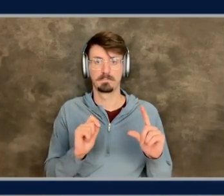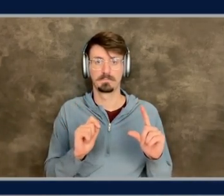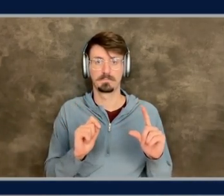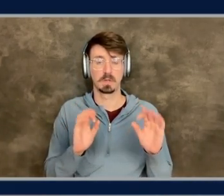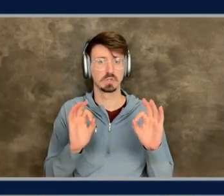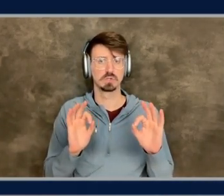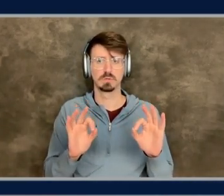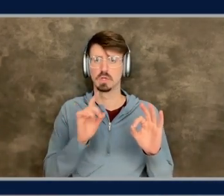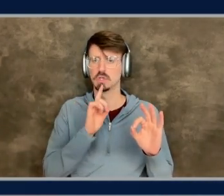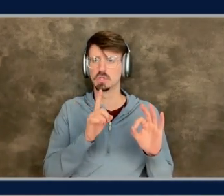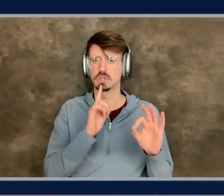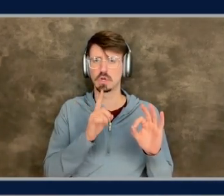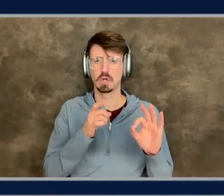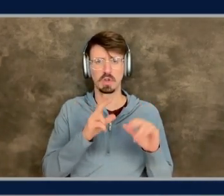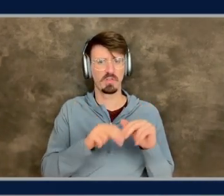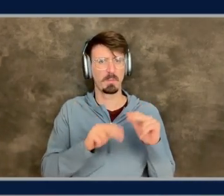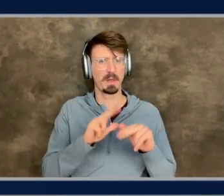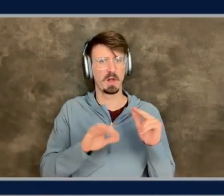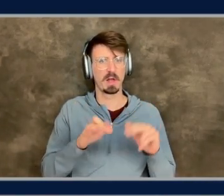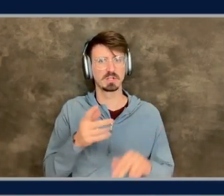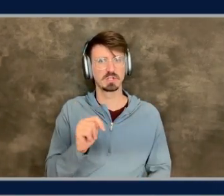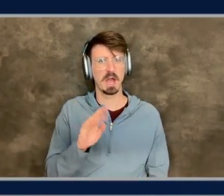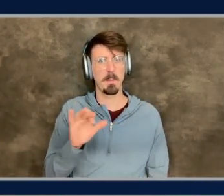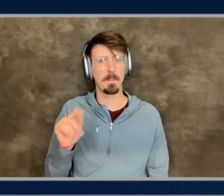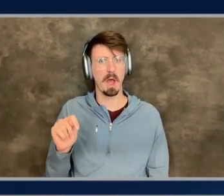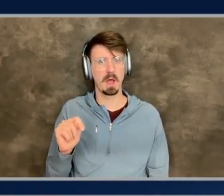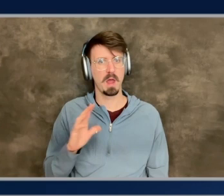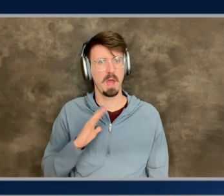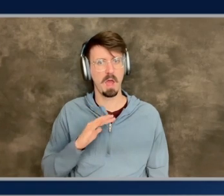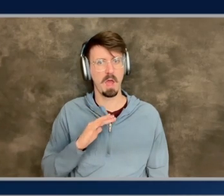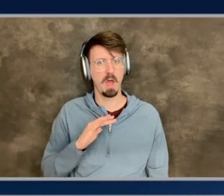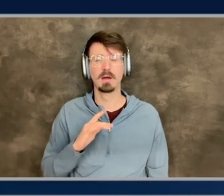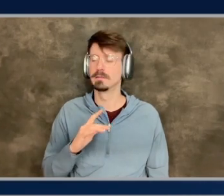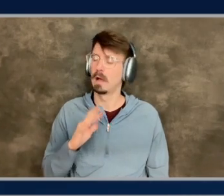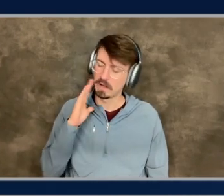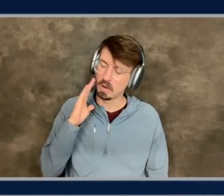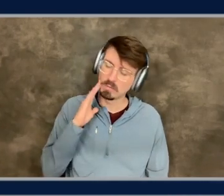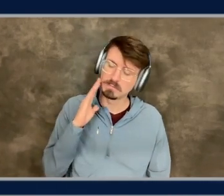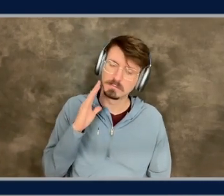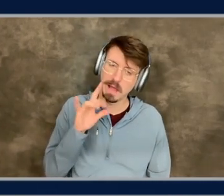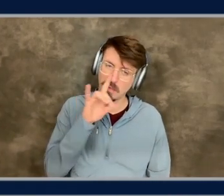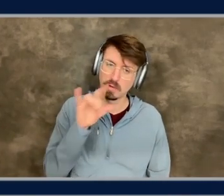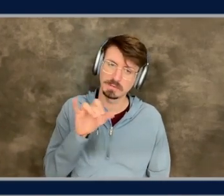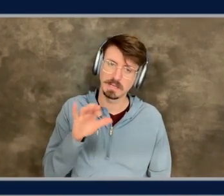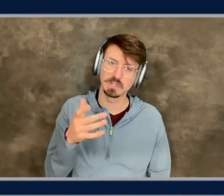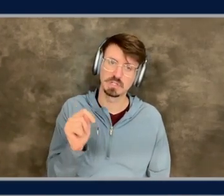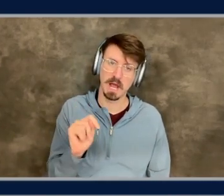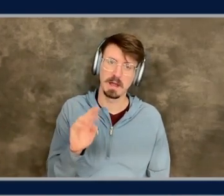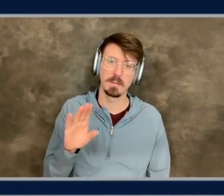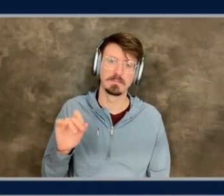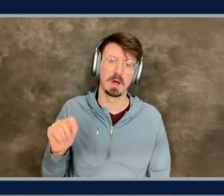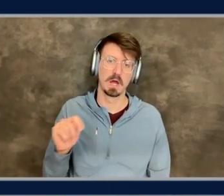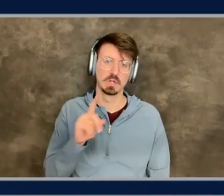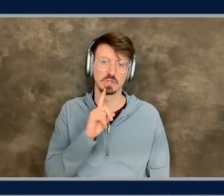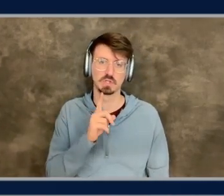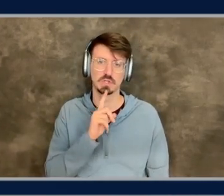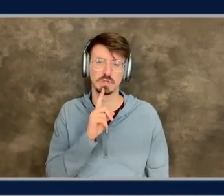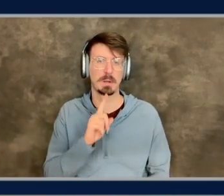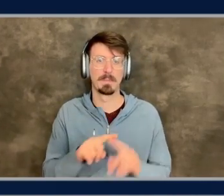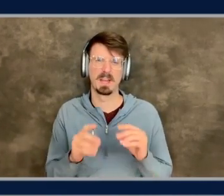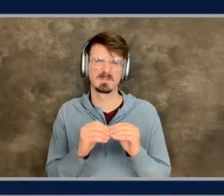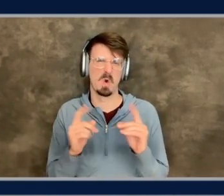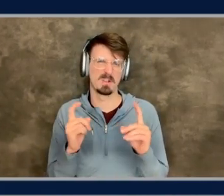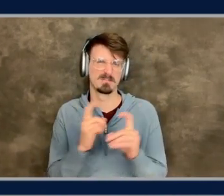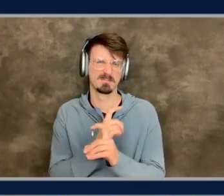built a chatbot. Yeah, I know. It looks like a chatbot right now. It's super great, right? It's sure, but it's so much more. It's not